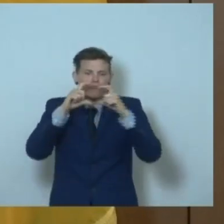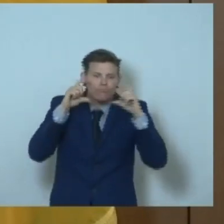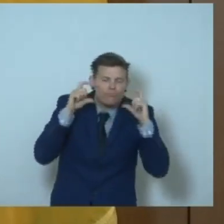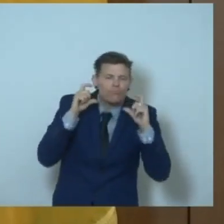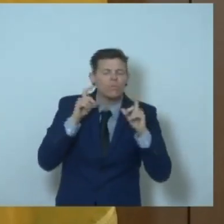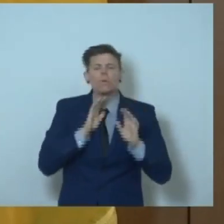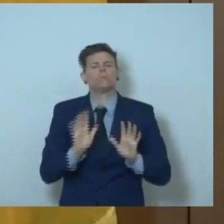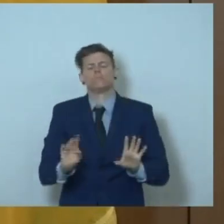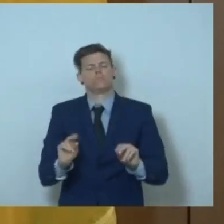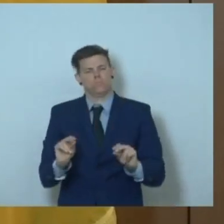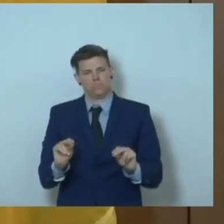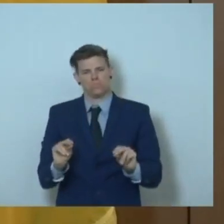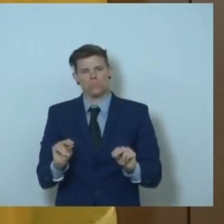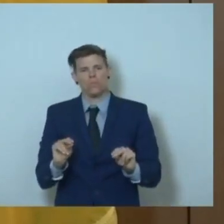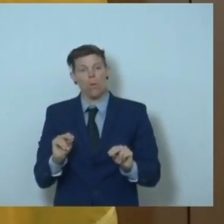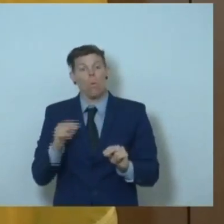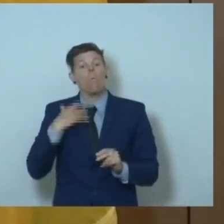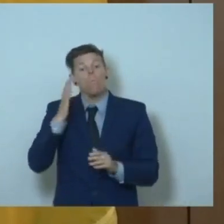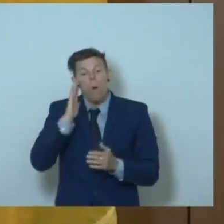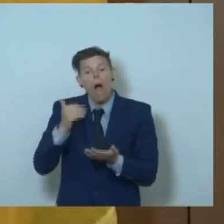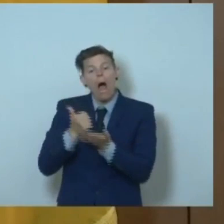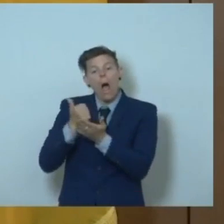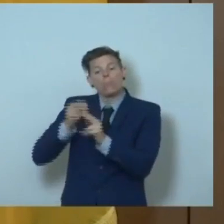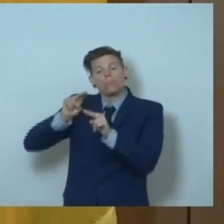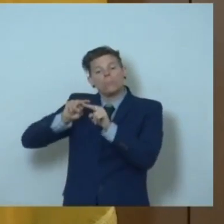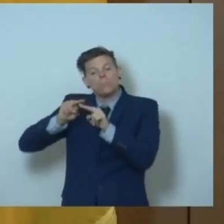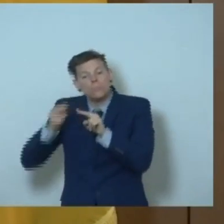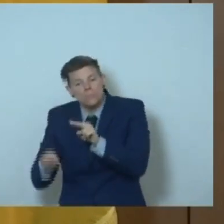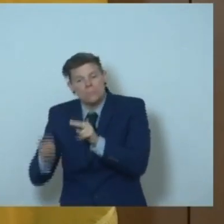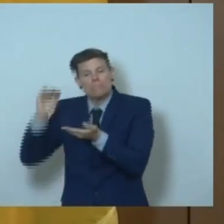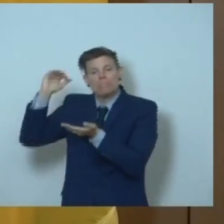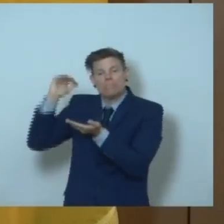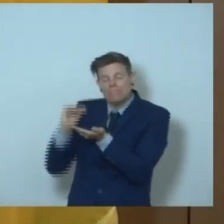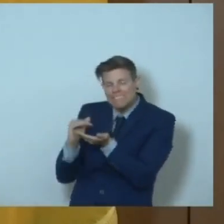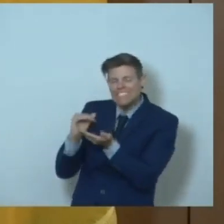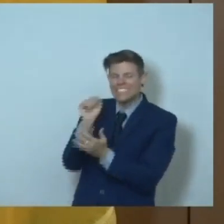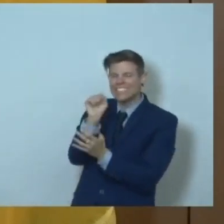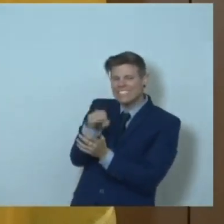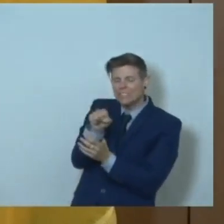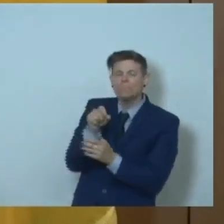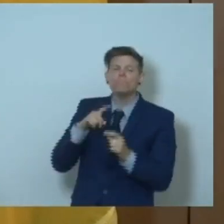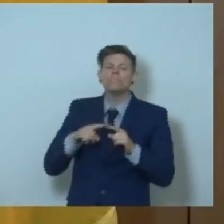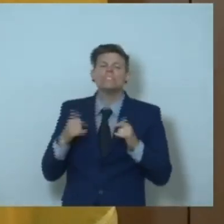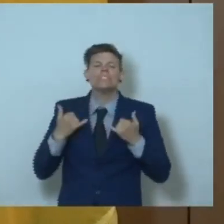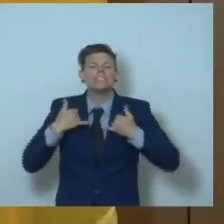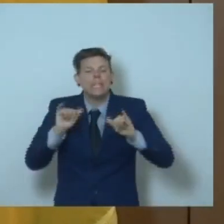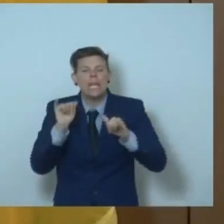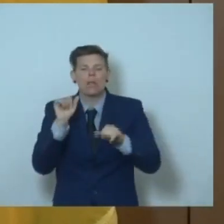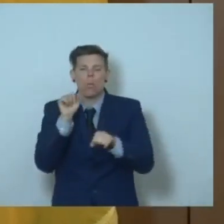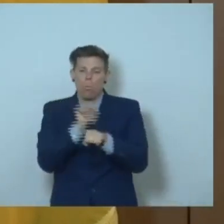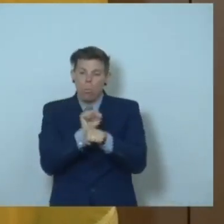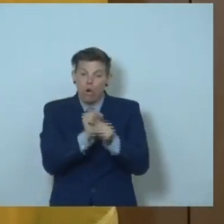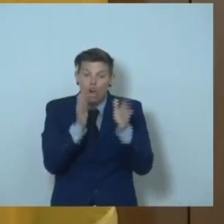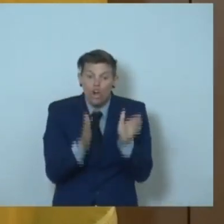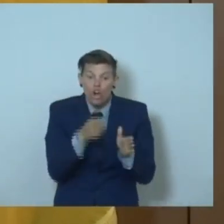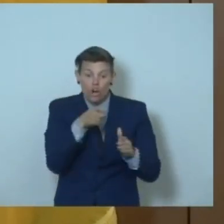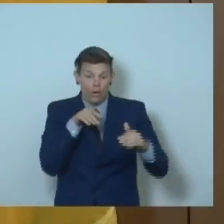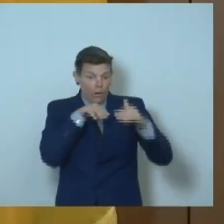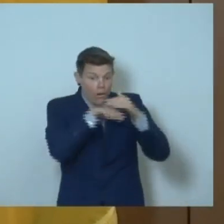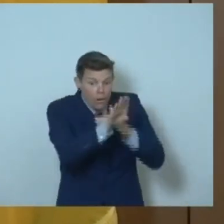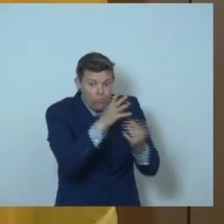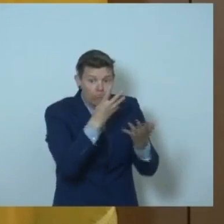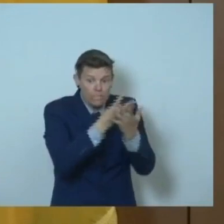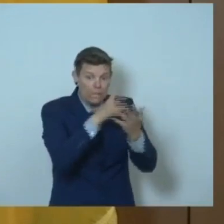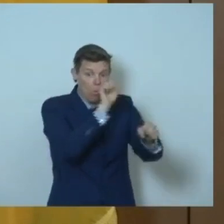a dramatic difference, but you are bringing in, workers have to come to work. They go home to their families. They go